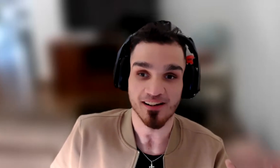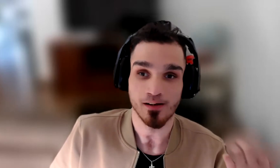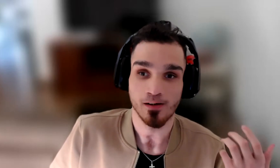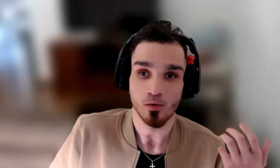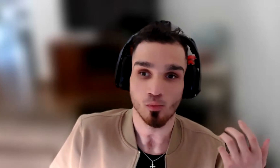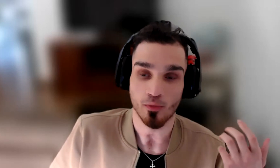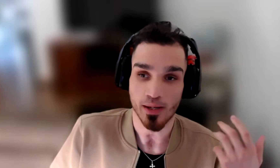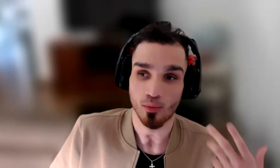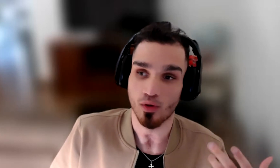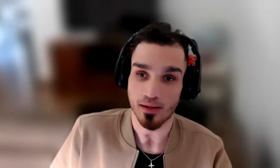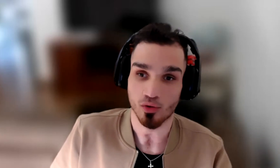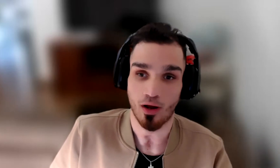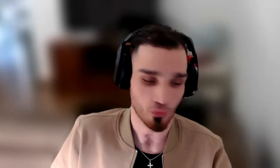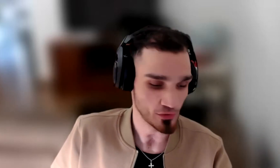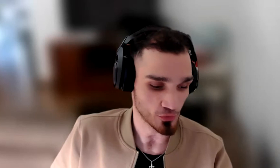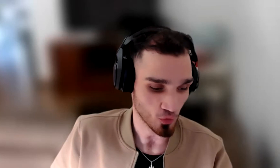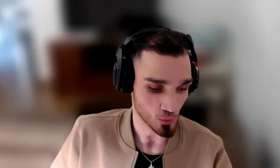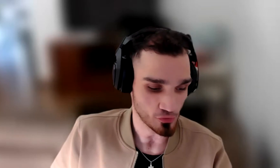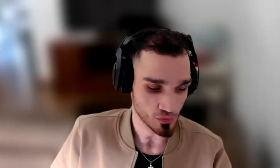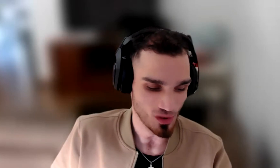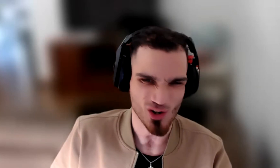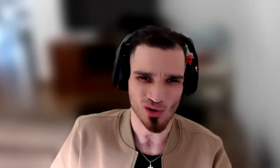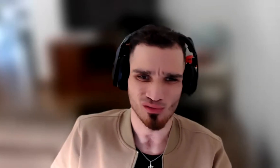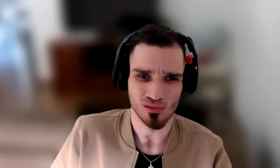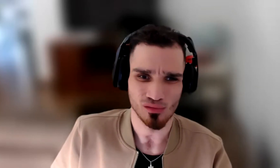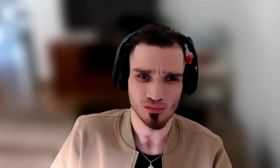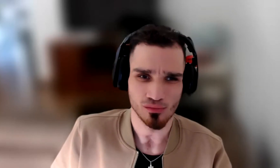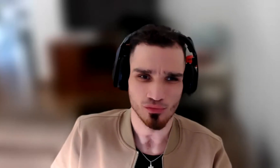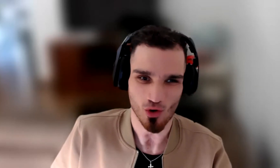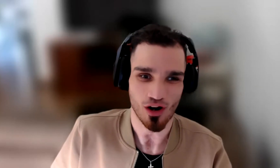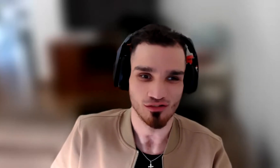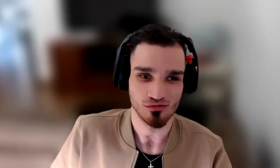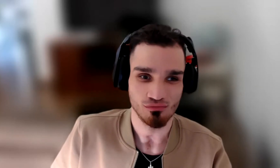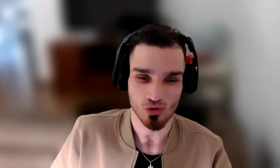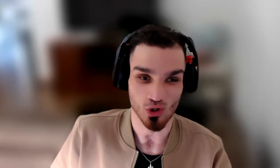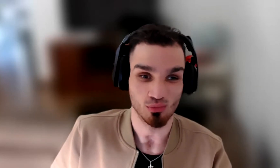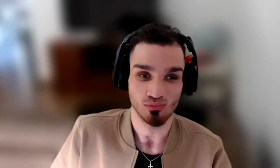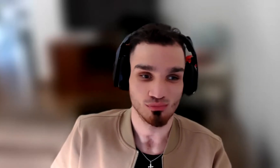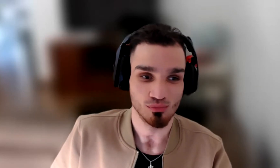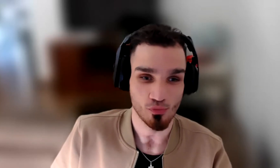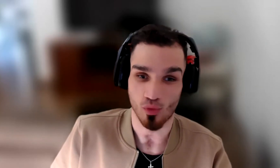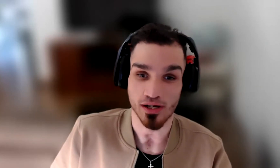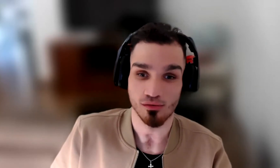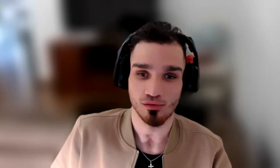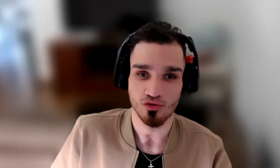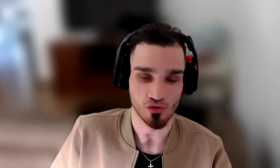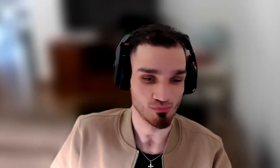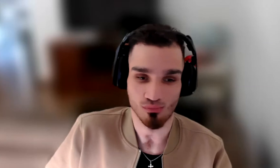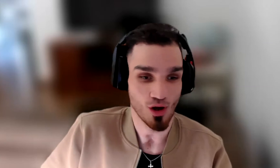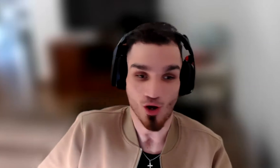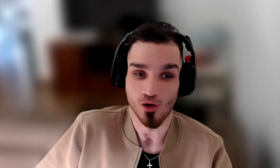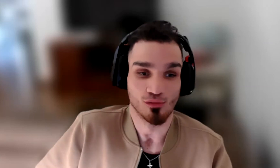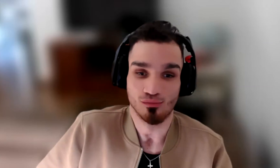think with people with mental health in this forum is own it. It's all right, it's cool, sweet,